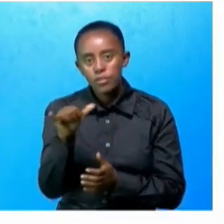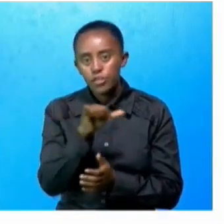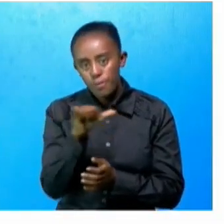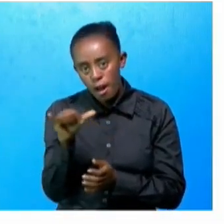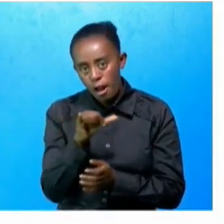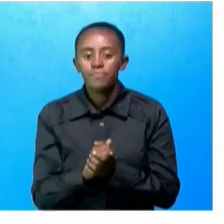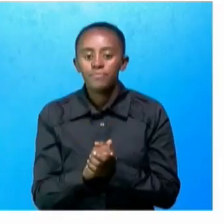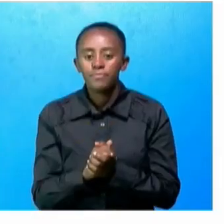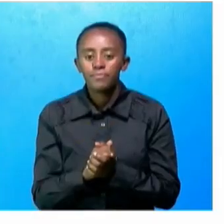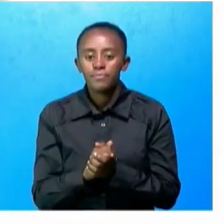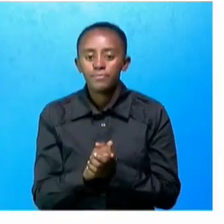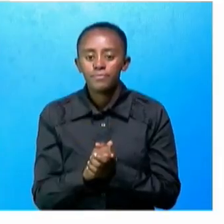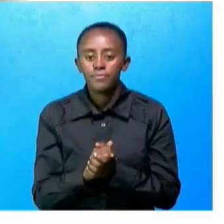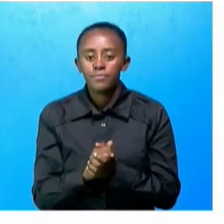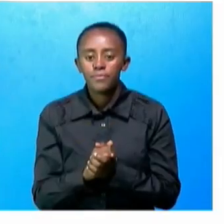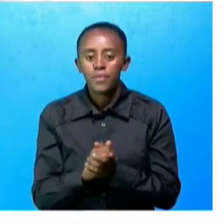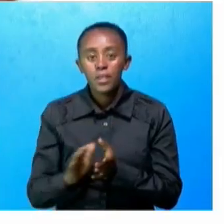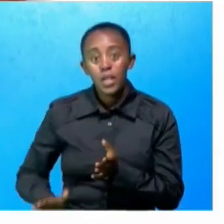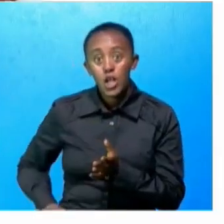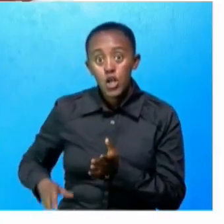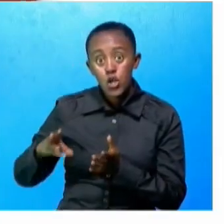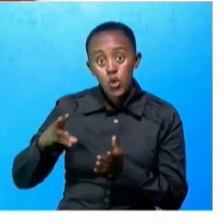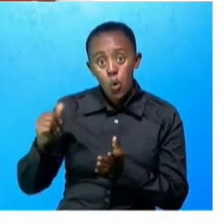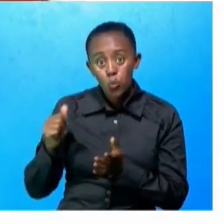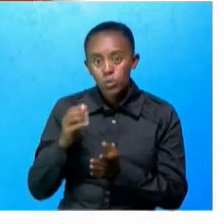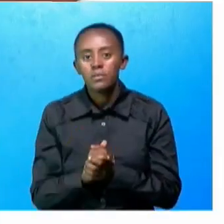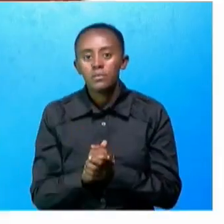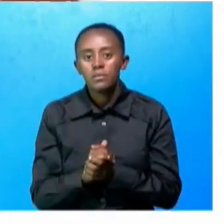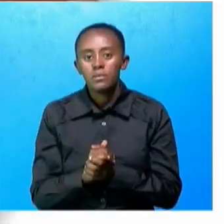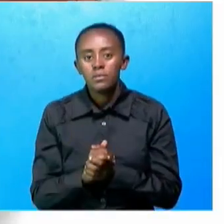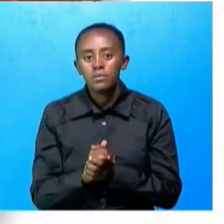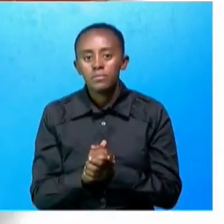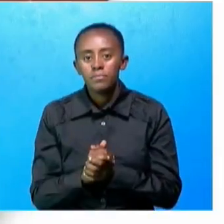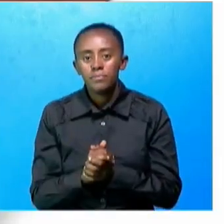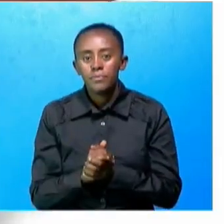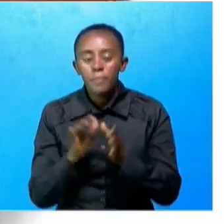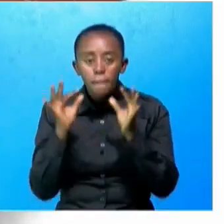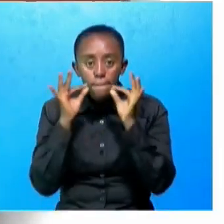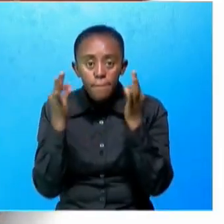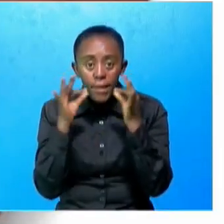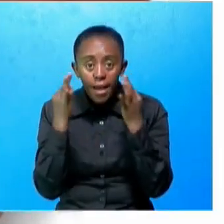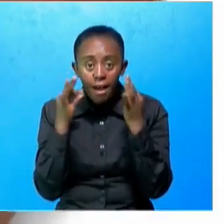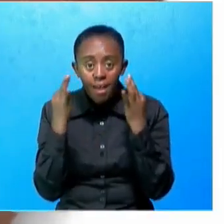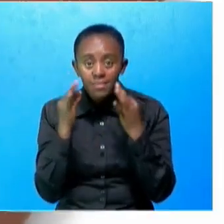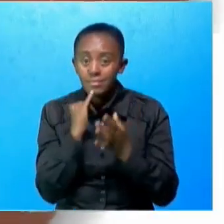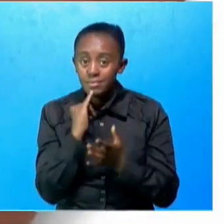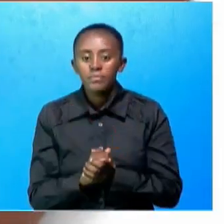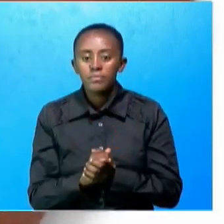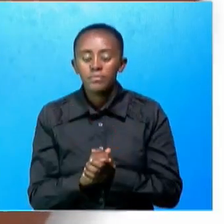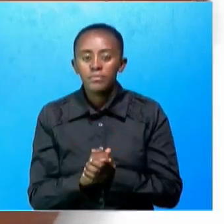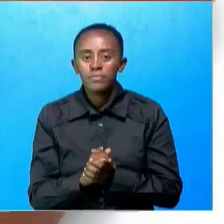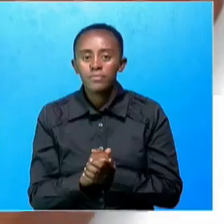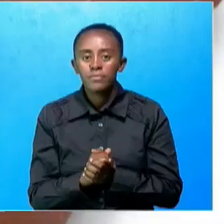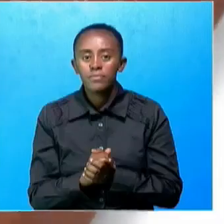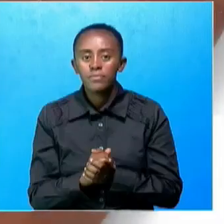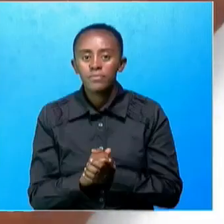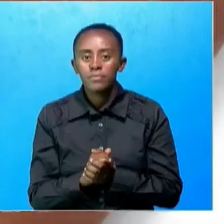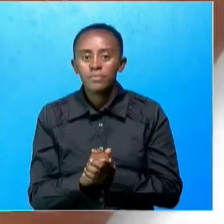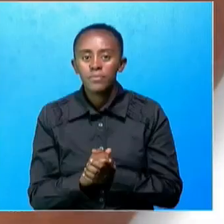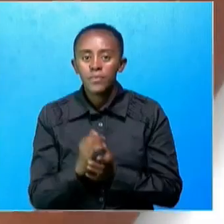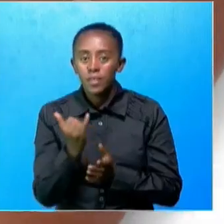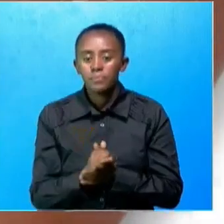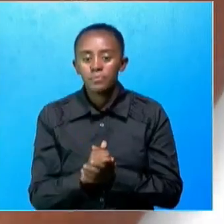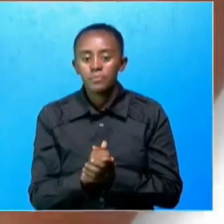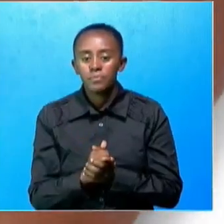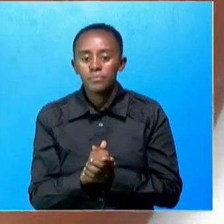of dogs and cats is they